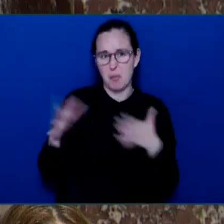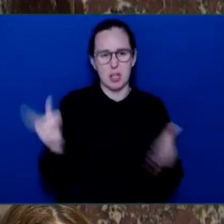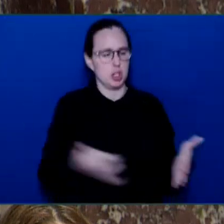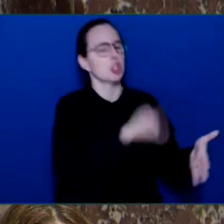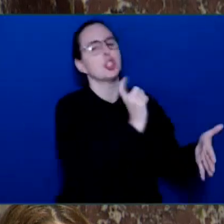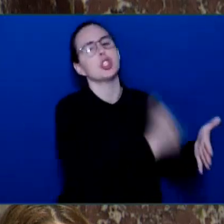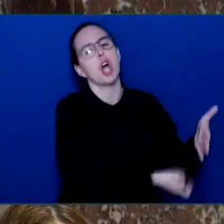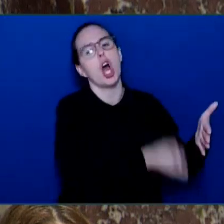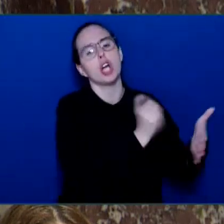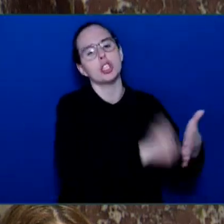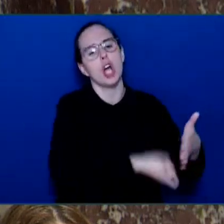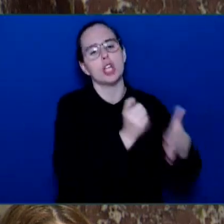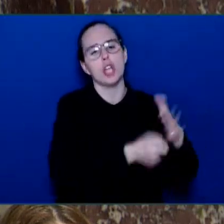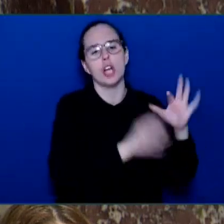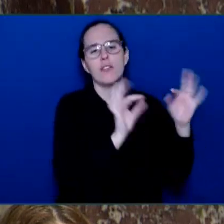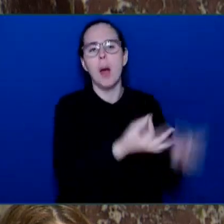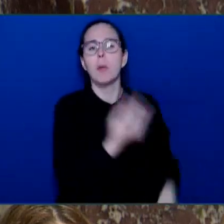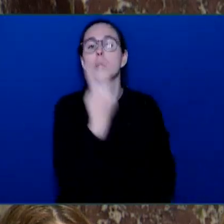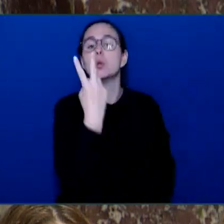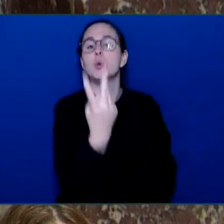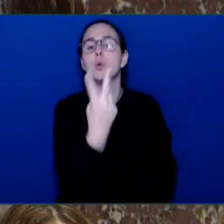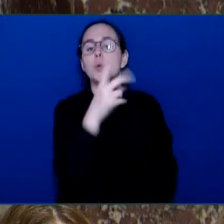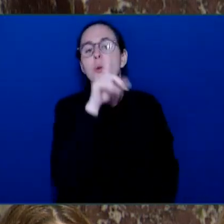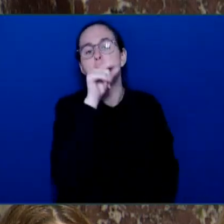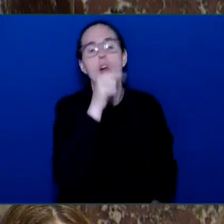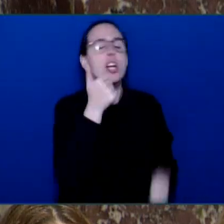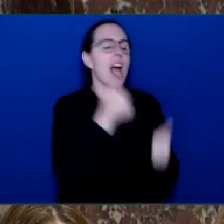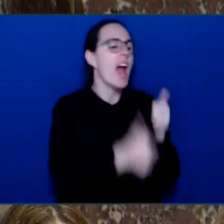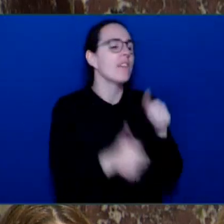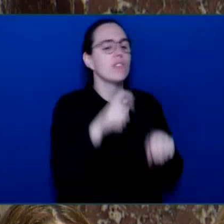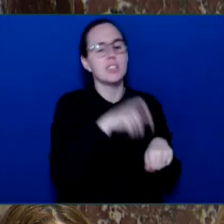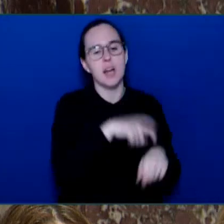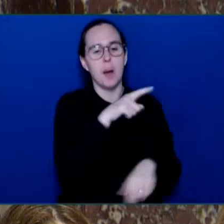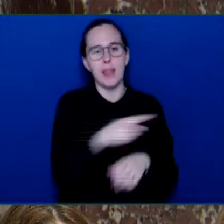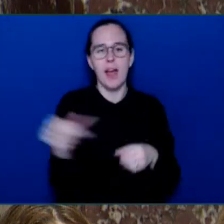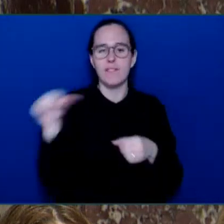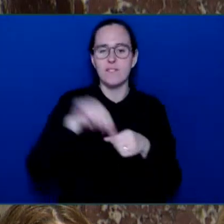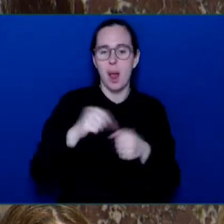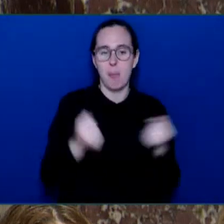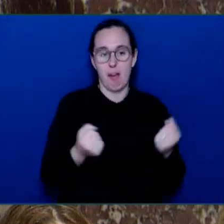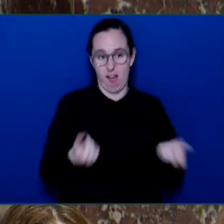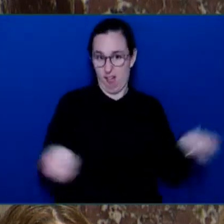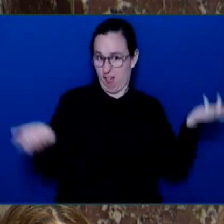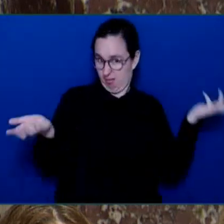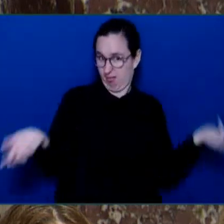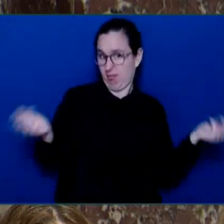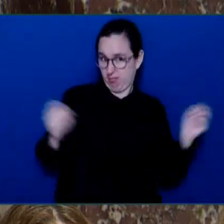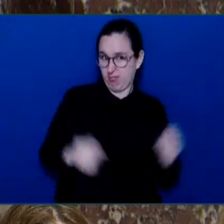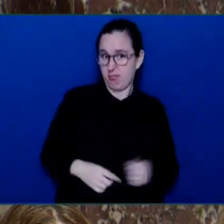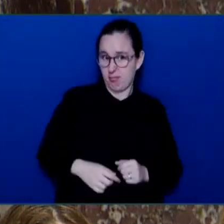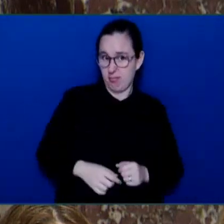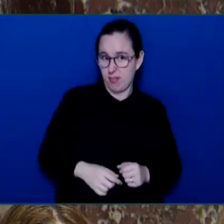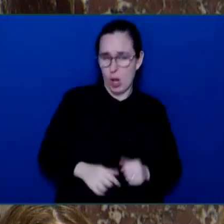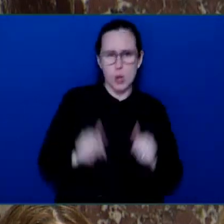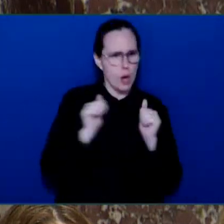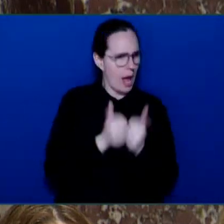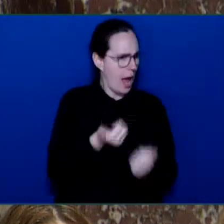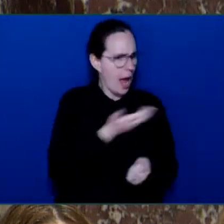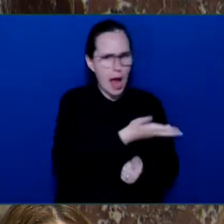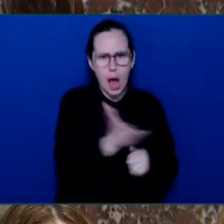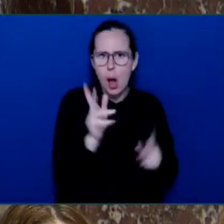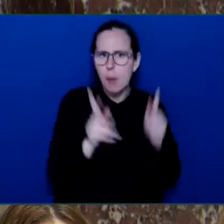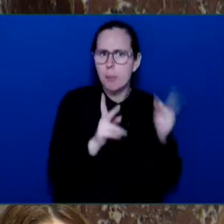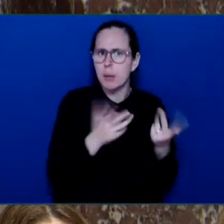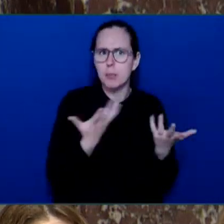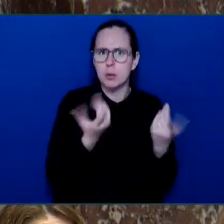they're living paycheck to paycheck, what are they supposed to do when they have to put food in the pot, when they're waiting for the end of December